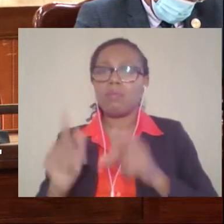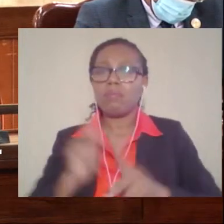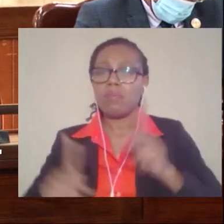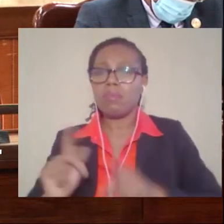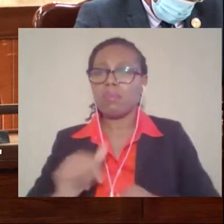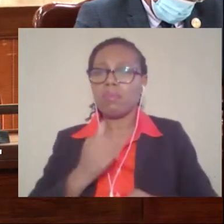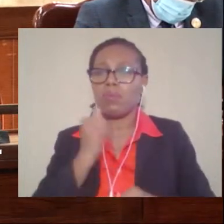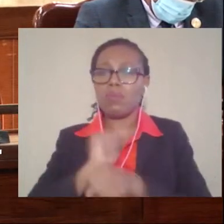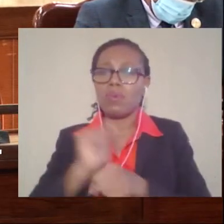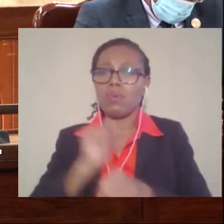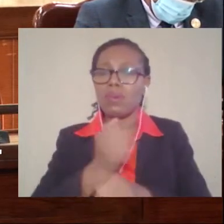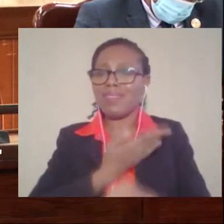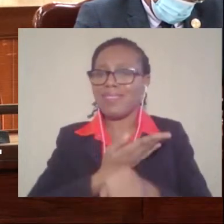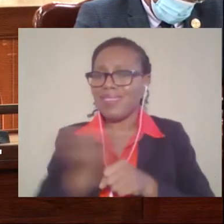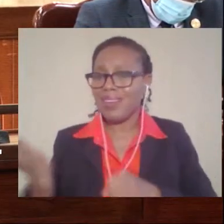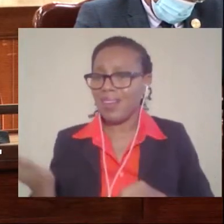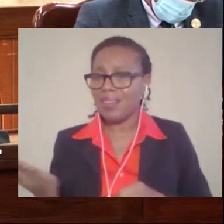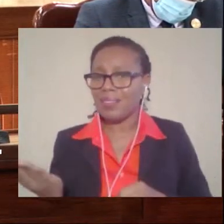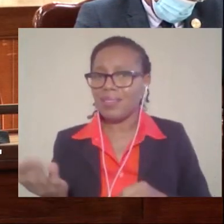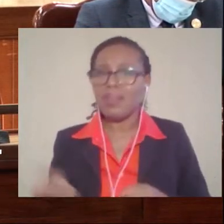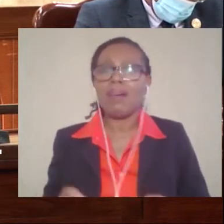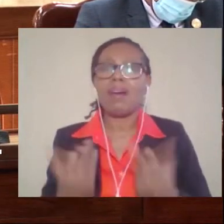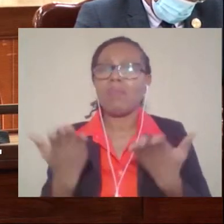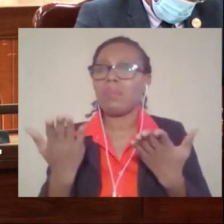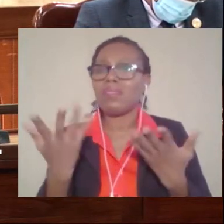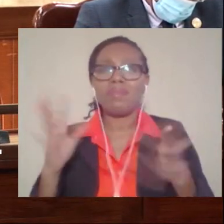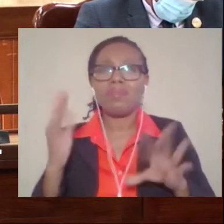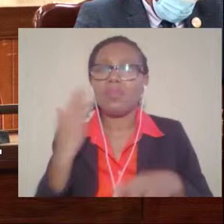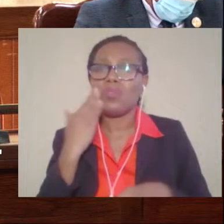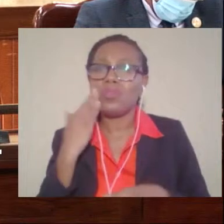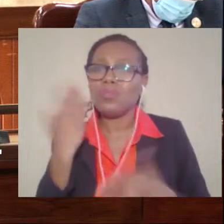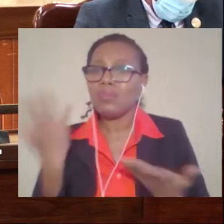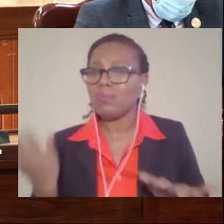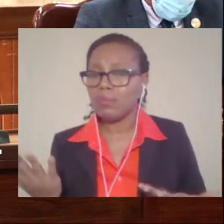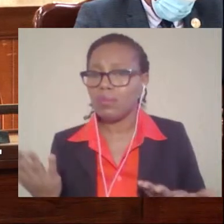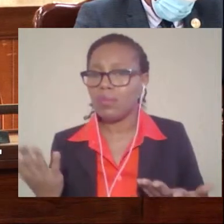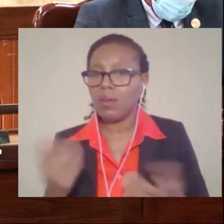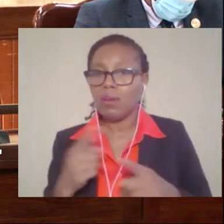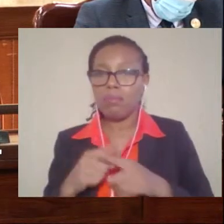But the Honorable Minister of Labor came here and told us he didn't know.